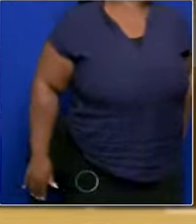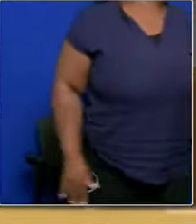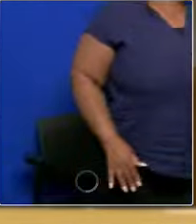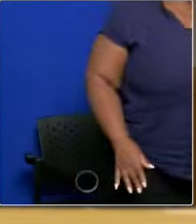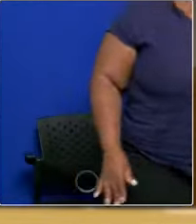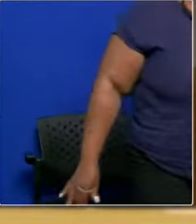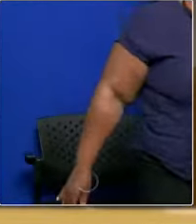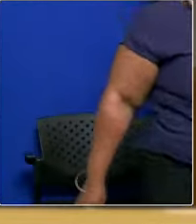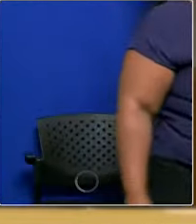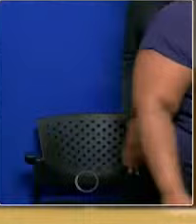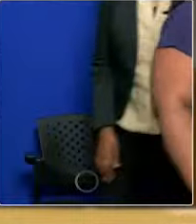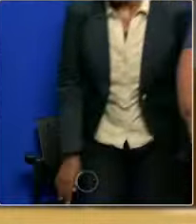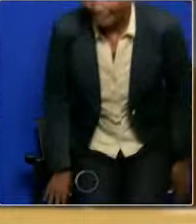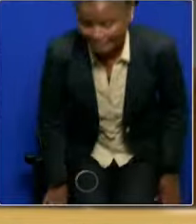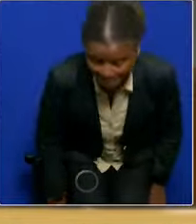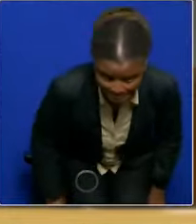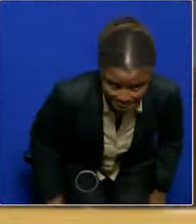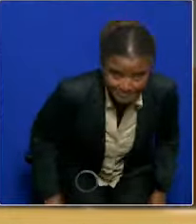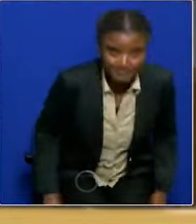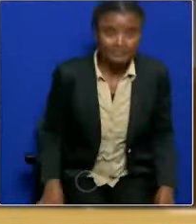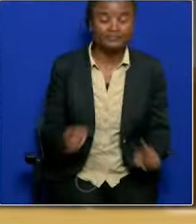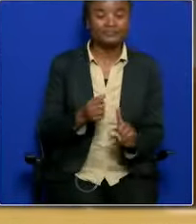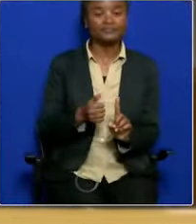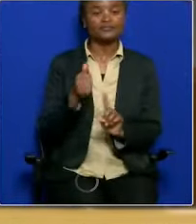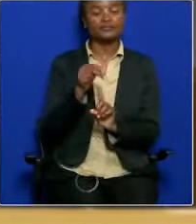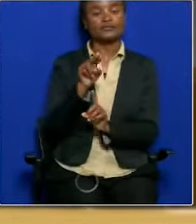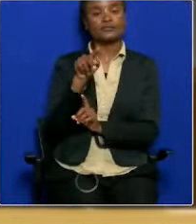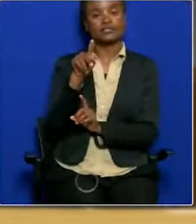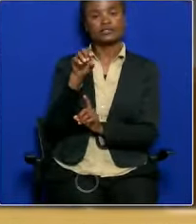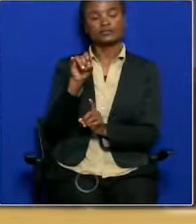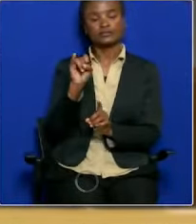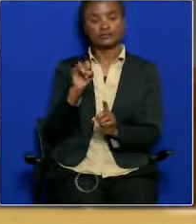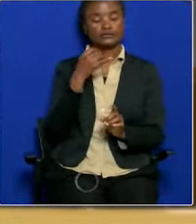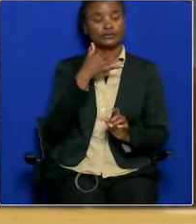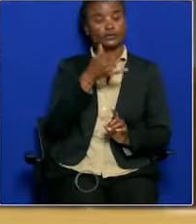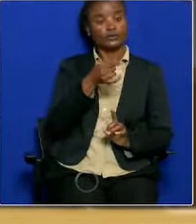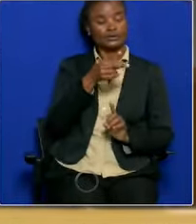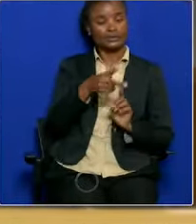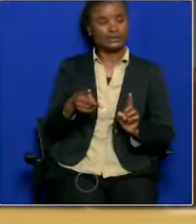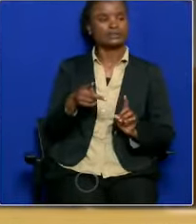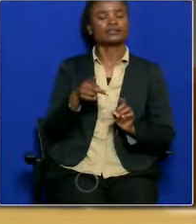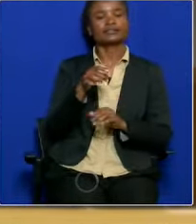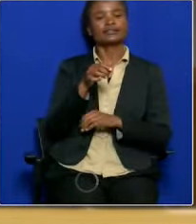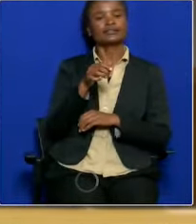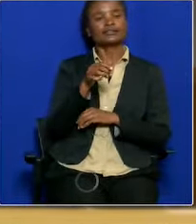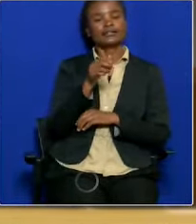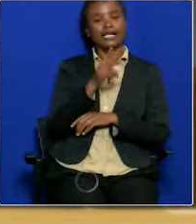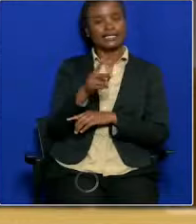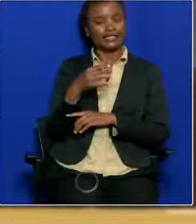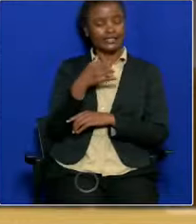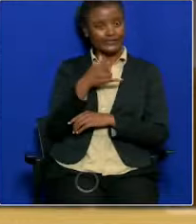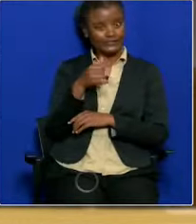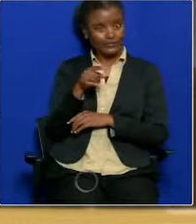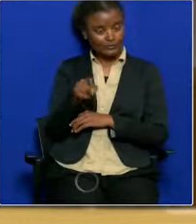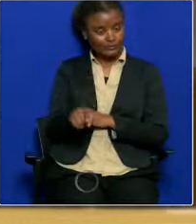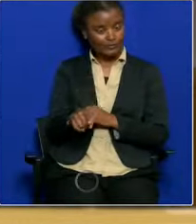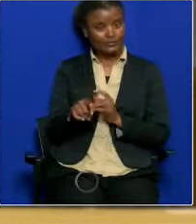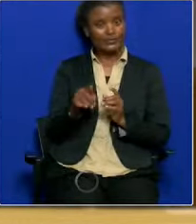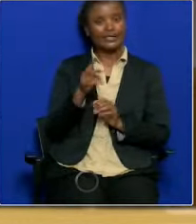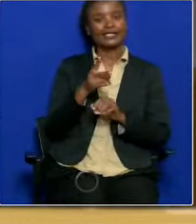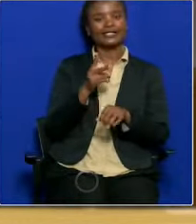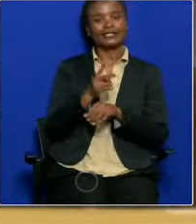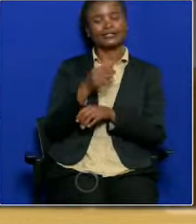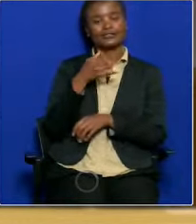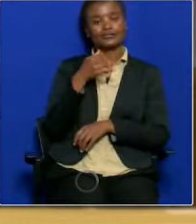then again, Sergeant Nkosi calls you, again, Sergeant Nkosi calls you, and again, he calls you. So we stop